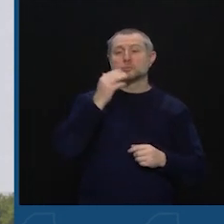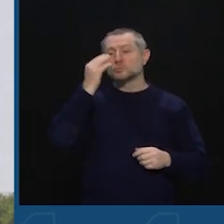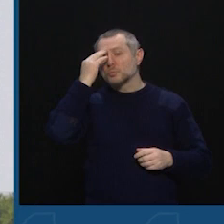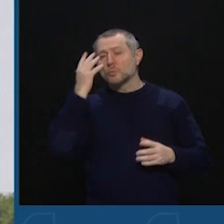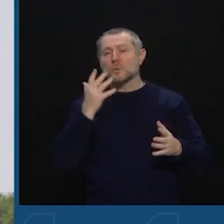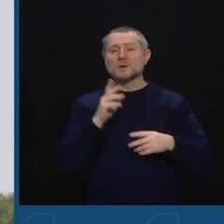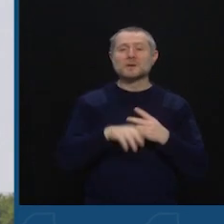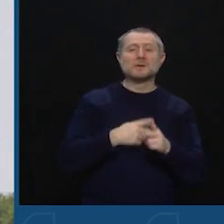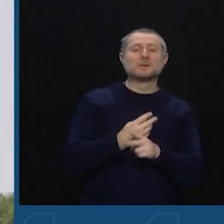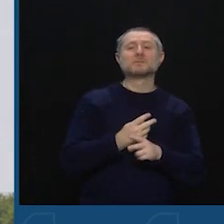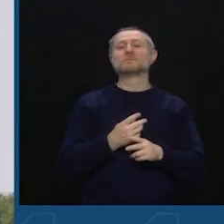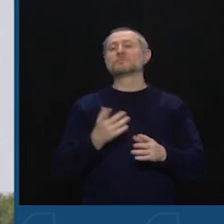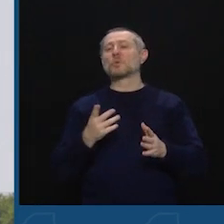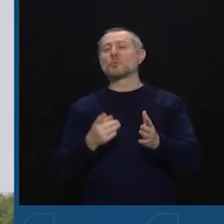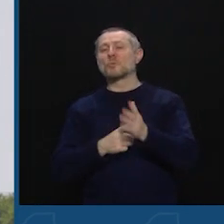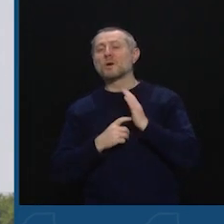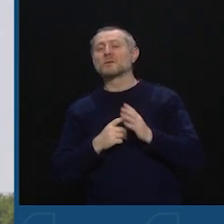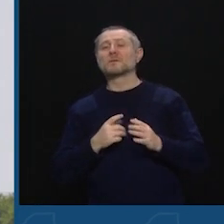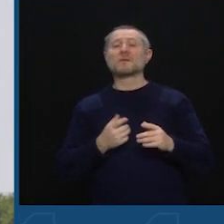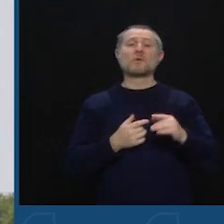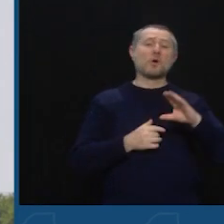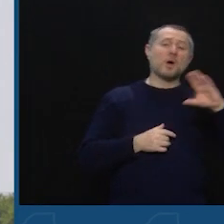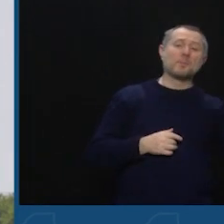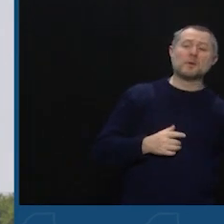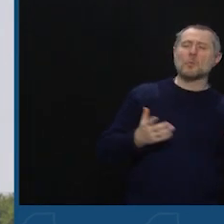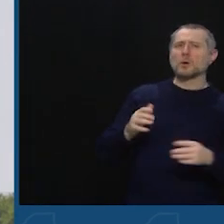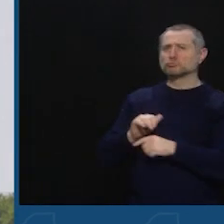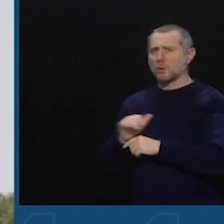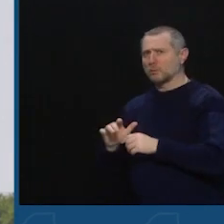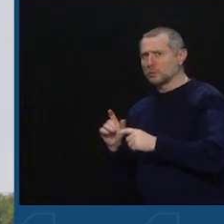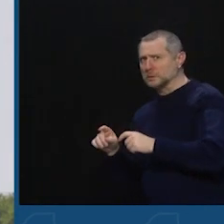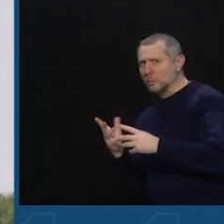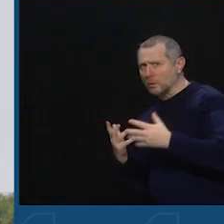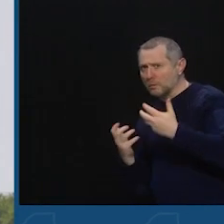asking for in their workforce, and how we can get them trained in partnership with our